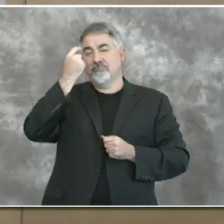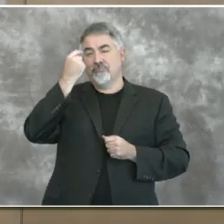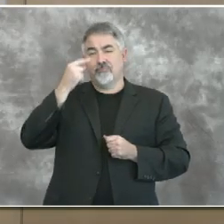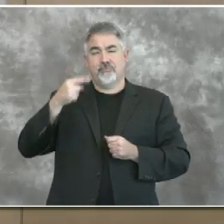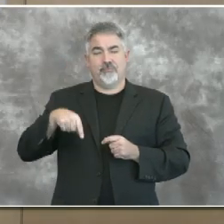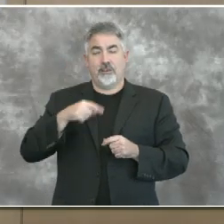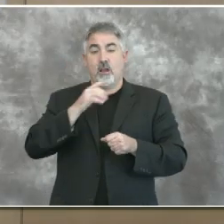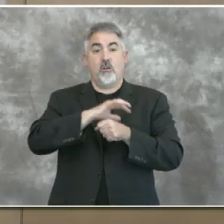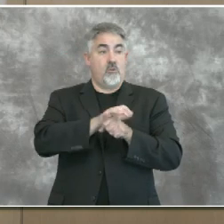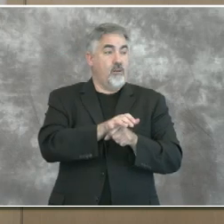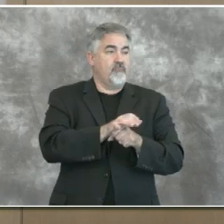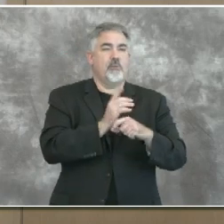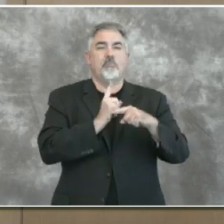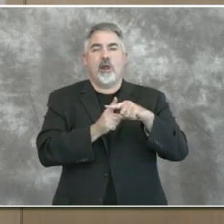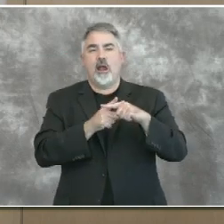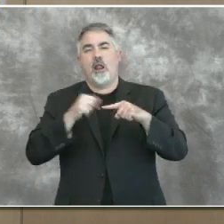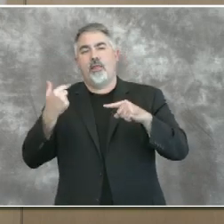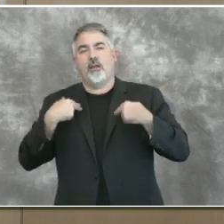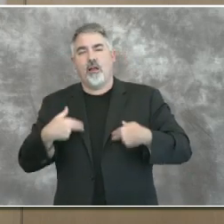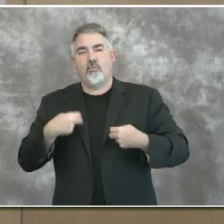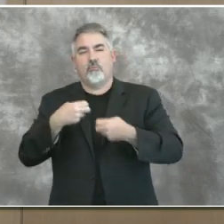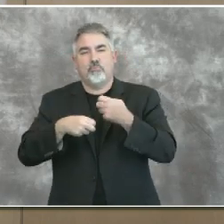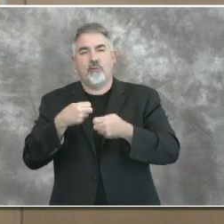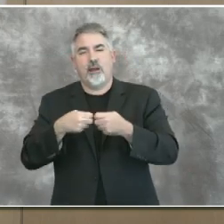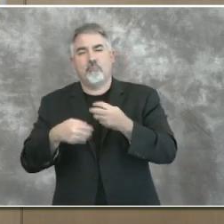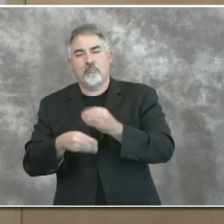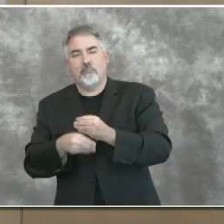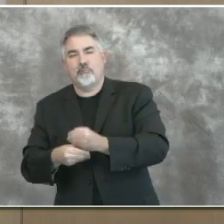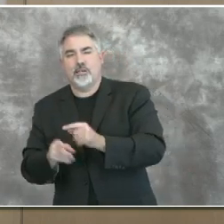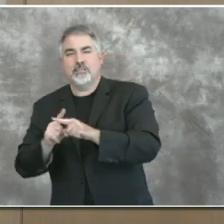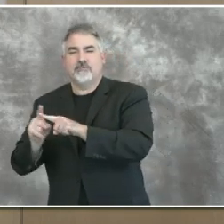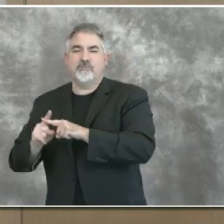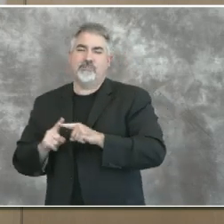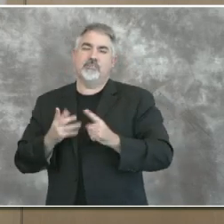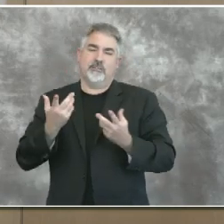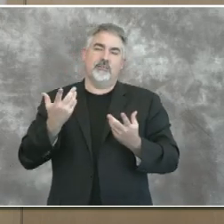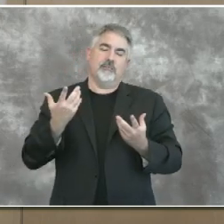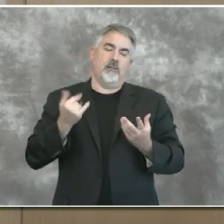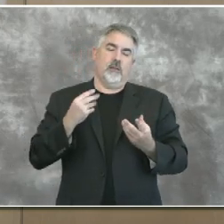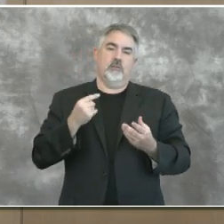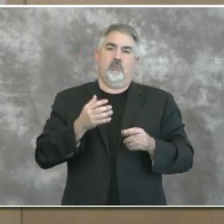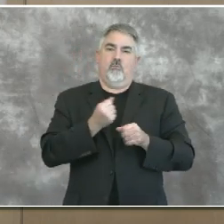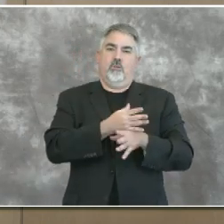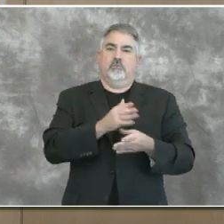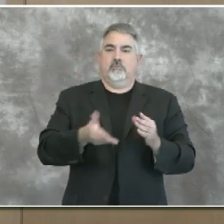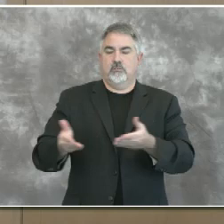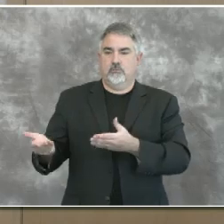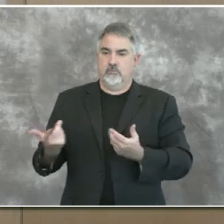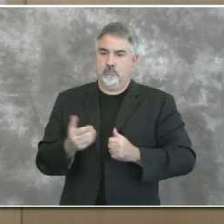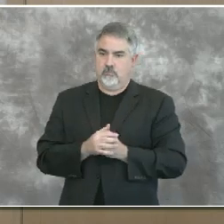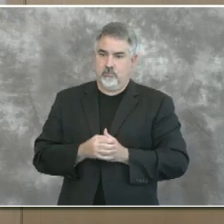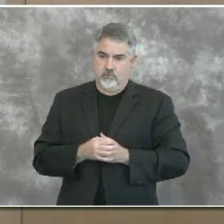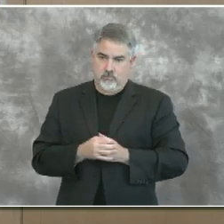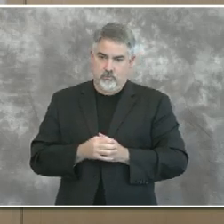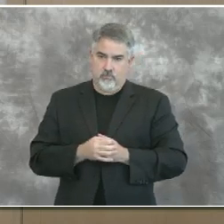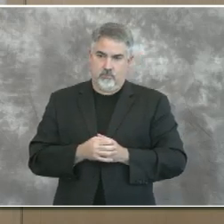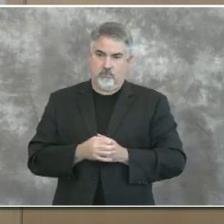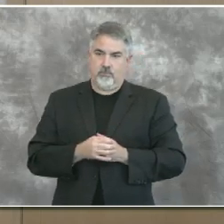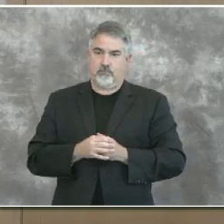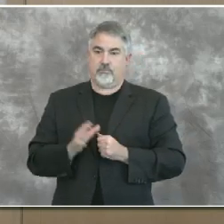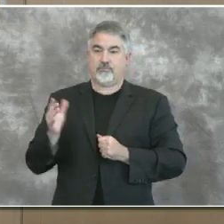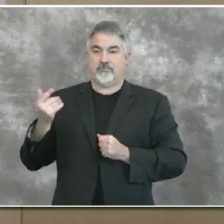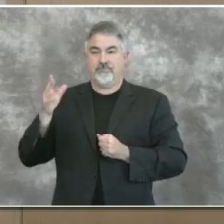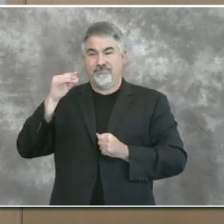this COVID-19 outbreak, encouraged and strongly recommended that individuals that are older and with underlying